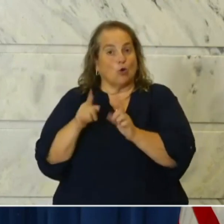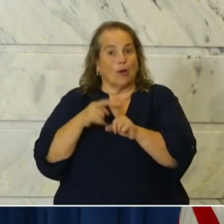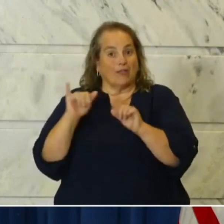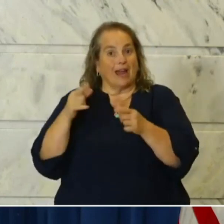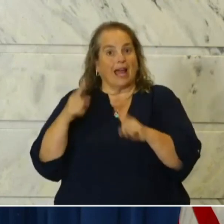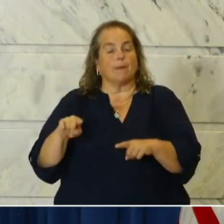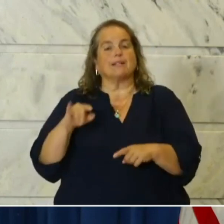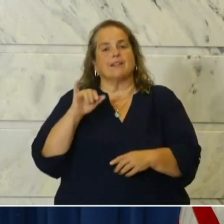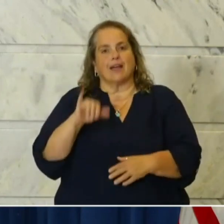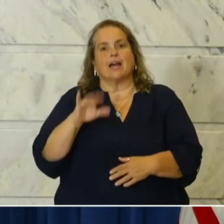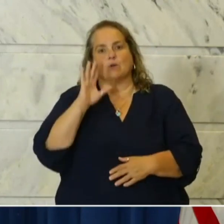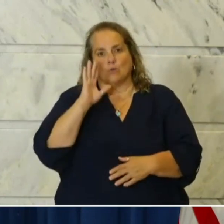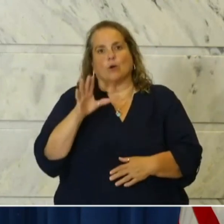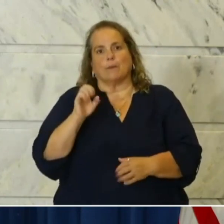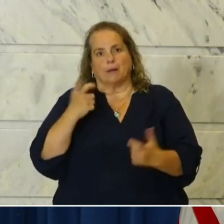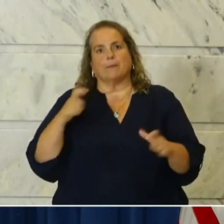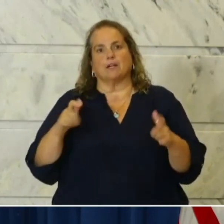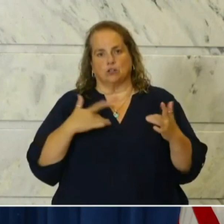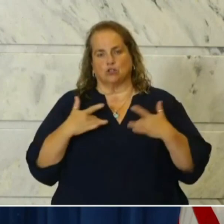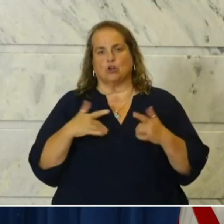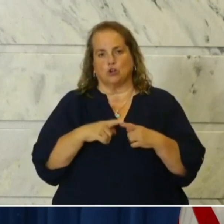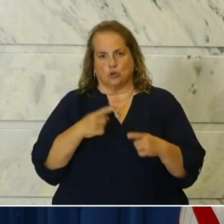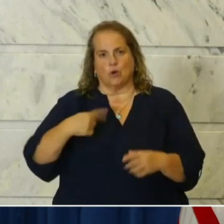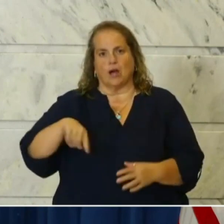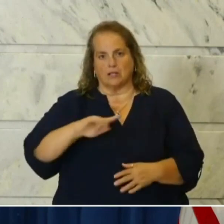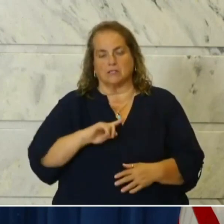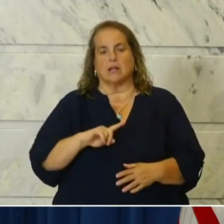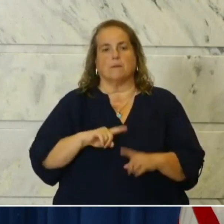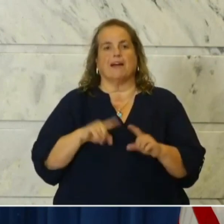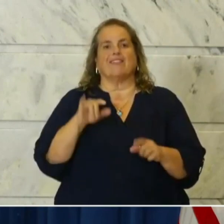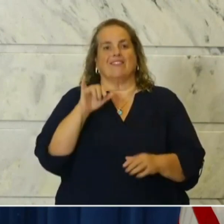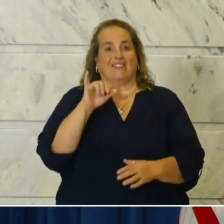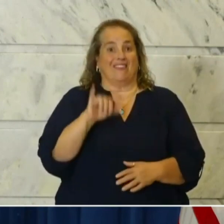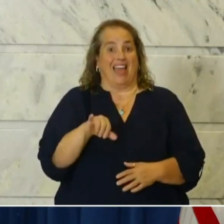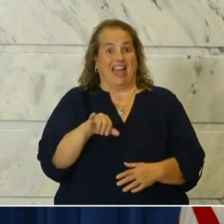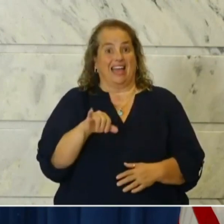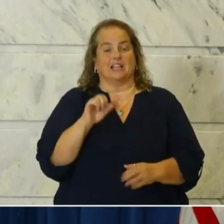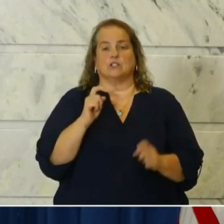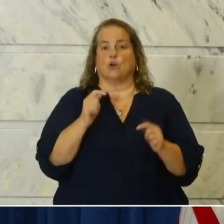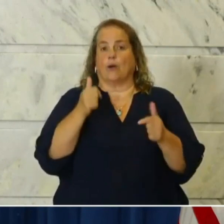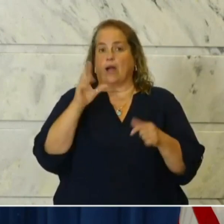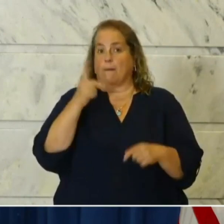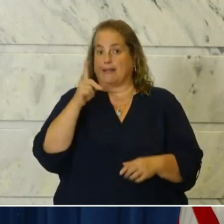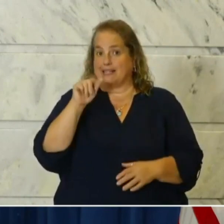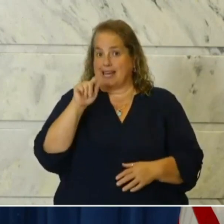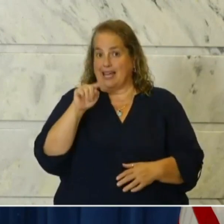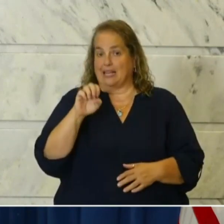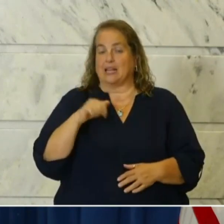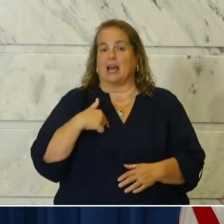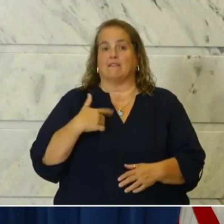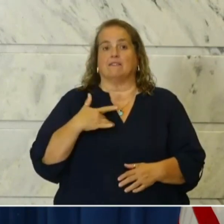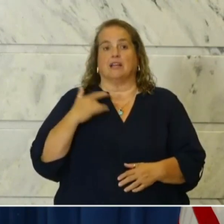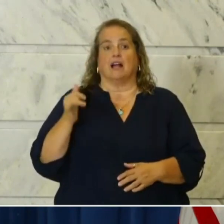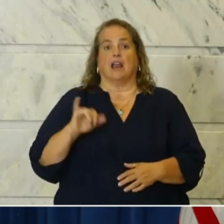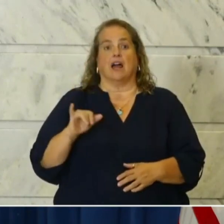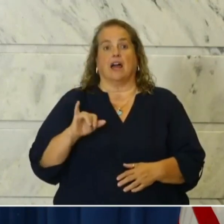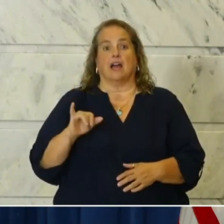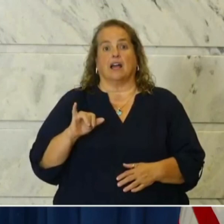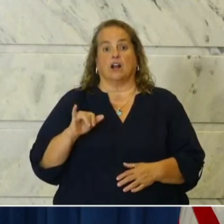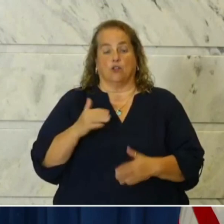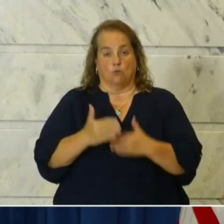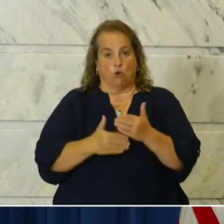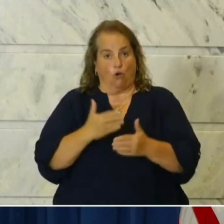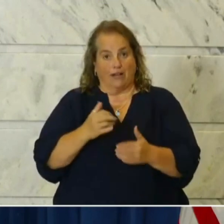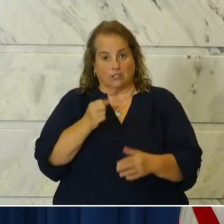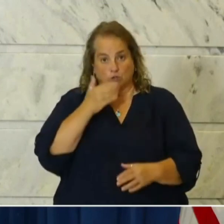that is of significant concern to us. But that's a quick update. I feel like the progress